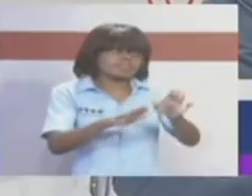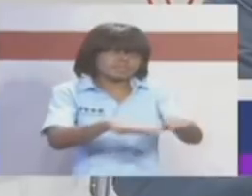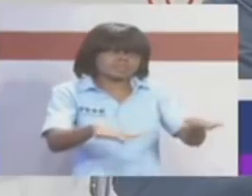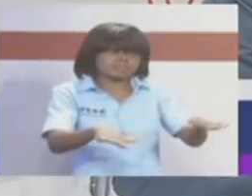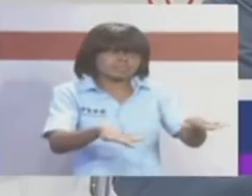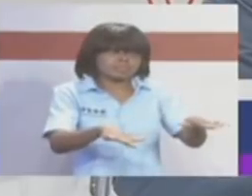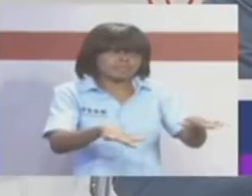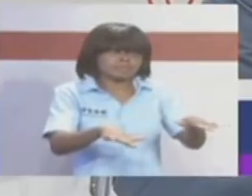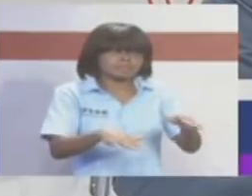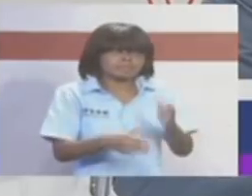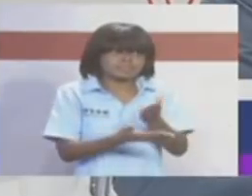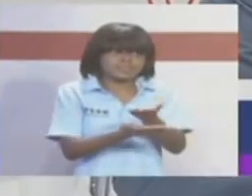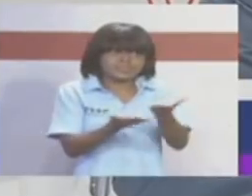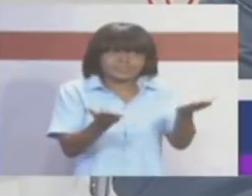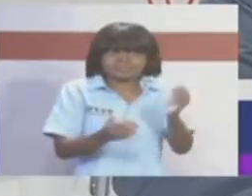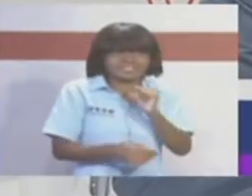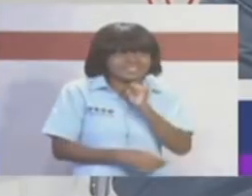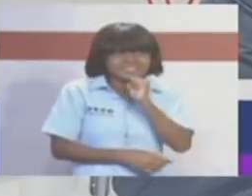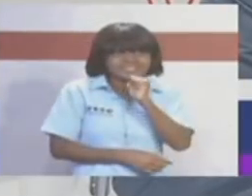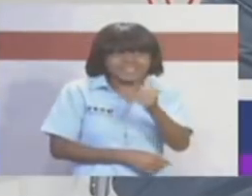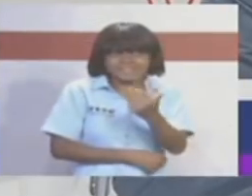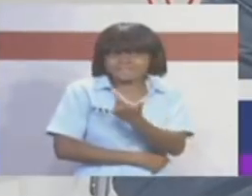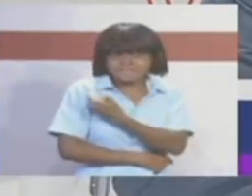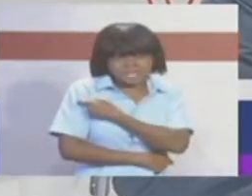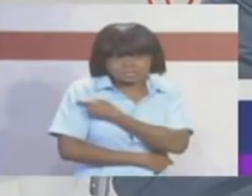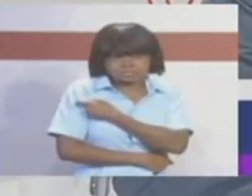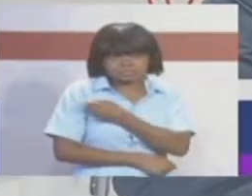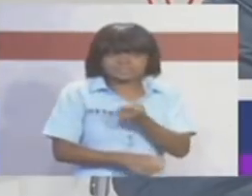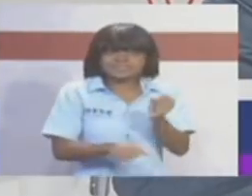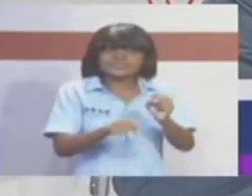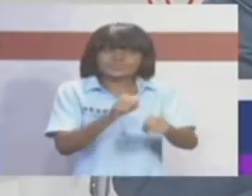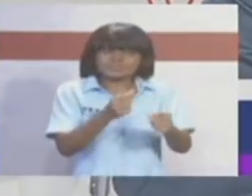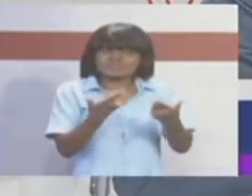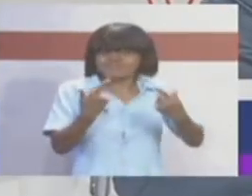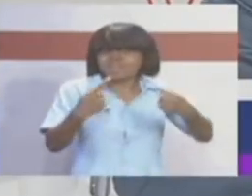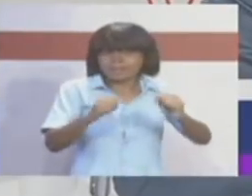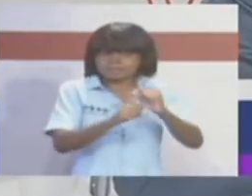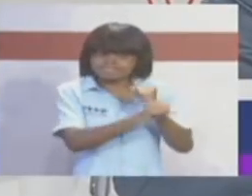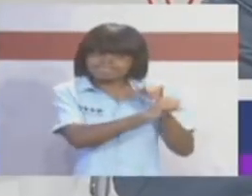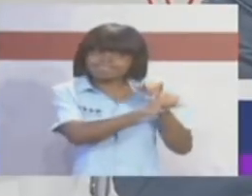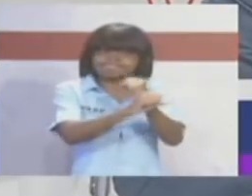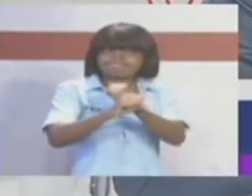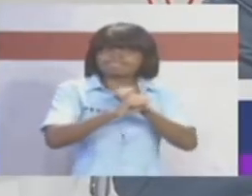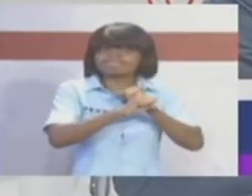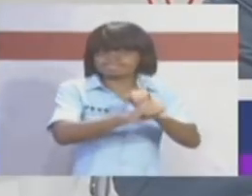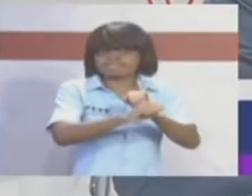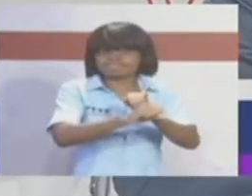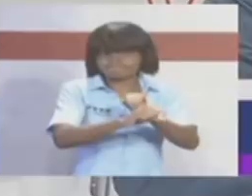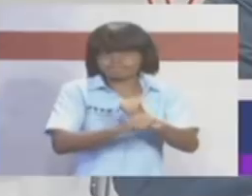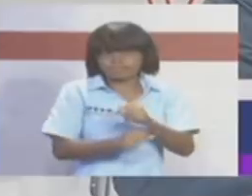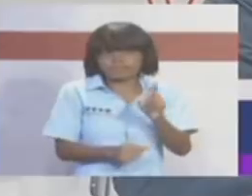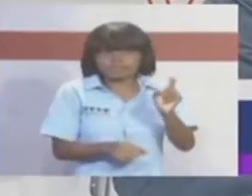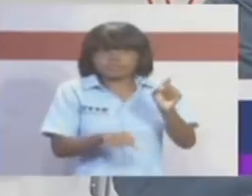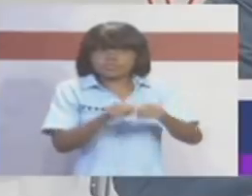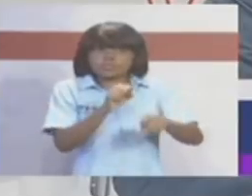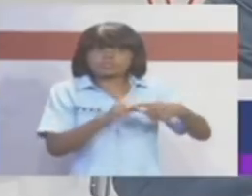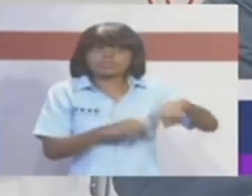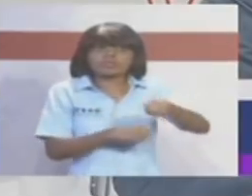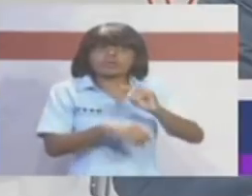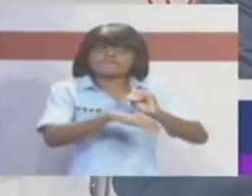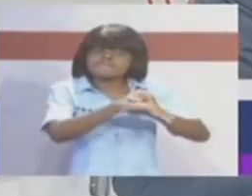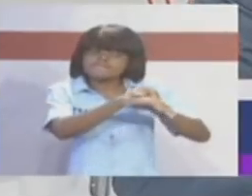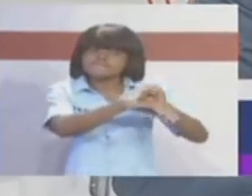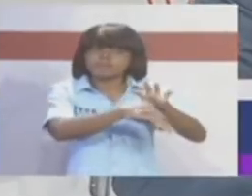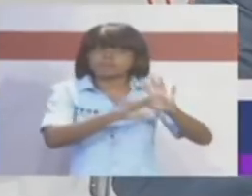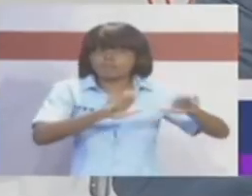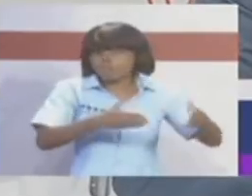still want to encourage that sort of that recommendation of isolation of those who are confirmed